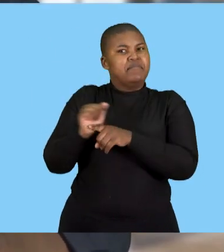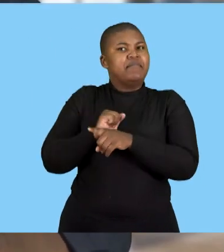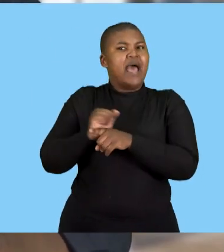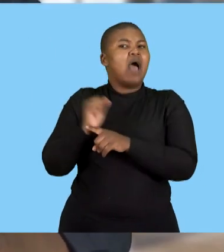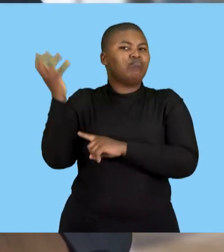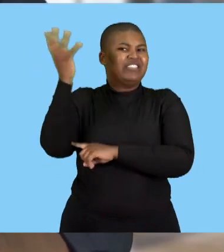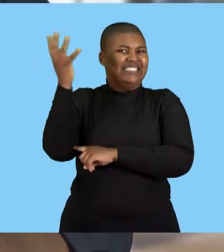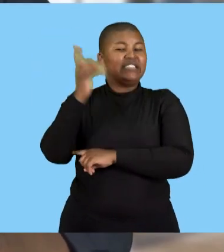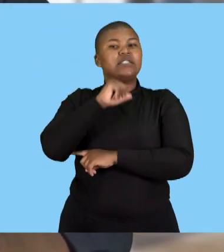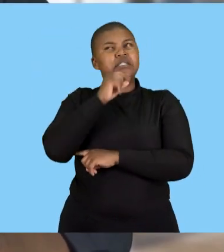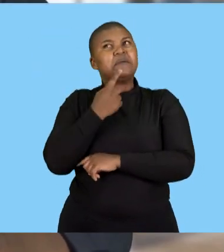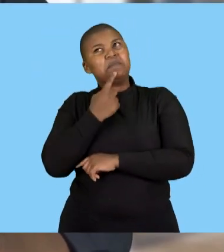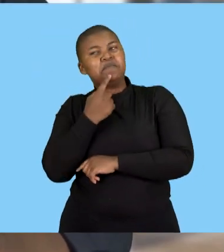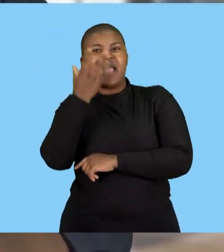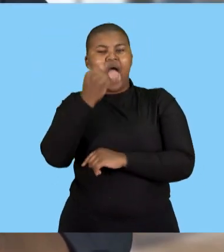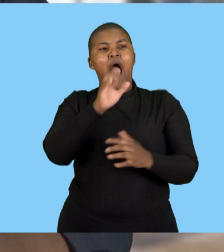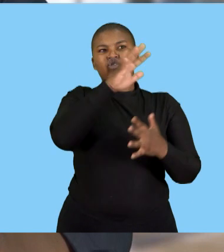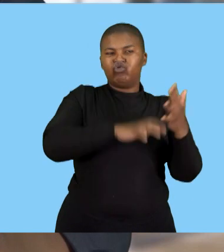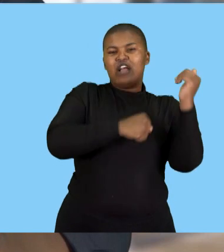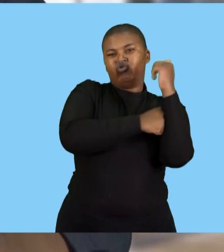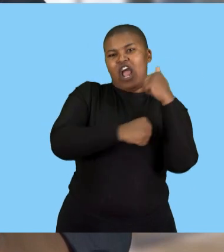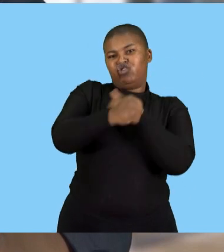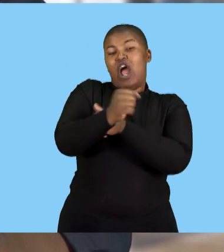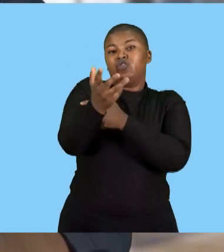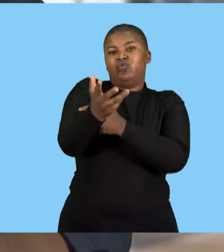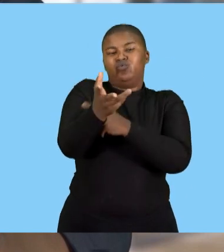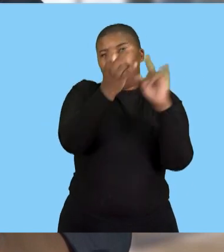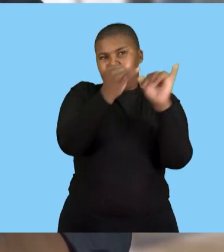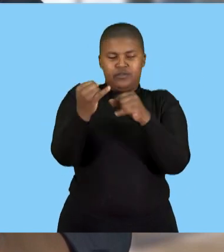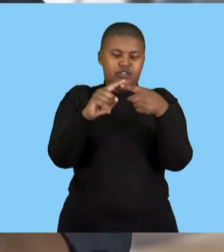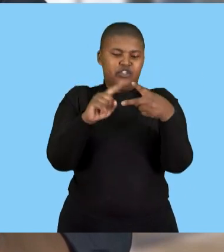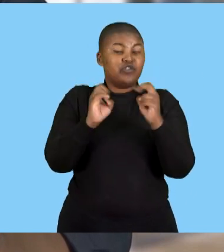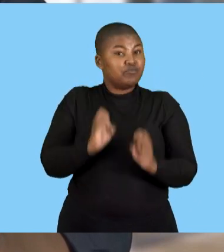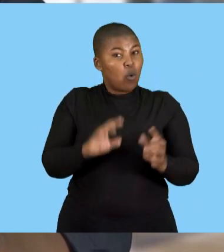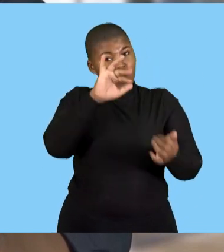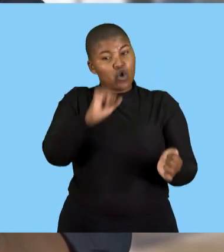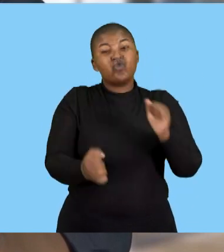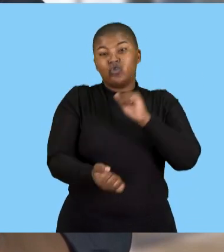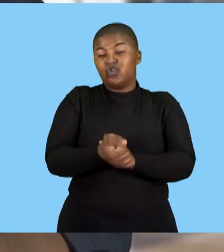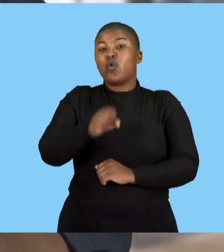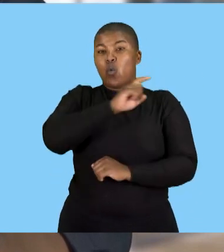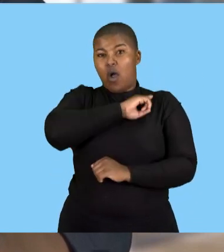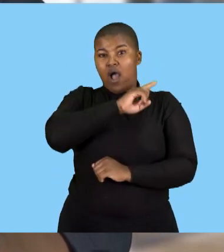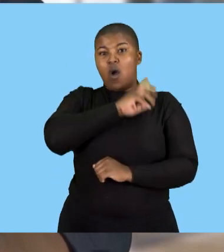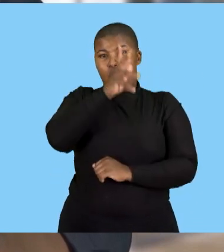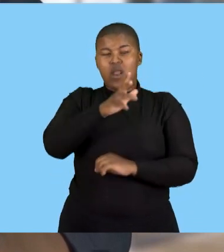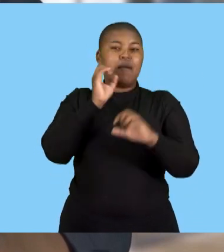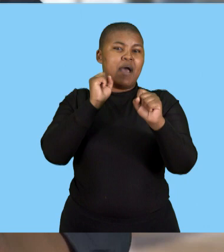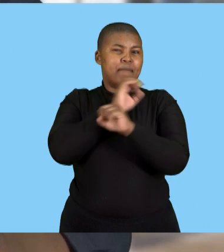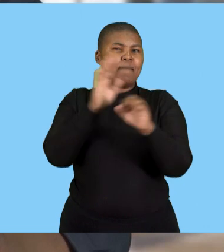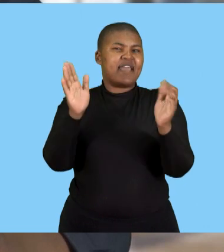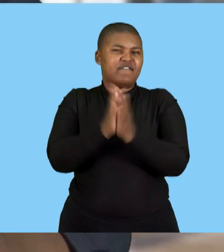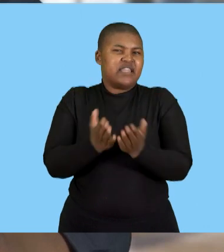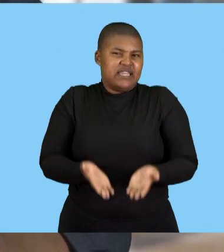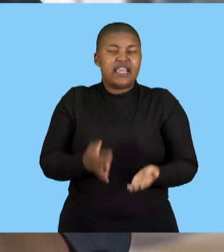presentation to say the rough draft would structure the presentation because it will talk about the introduction to say